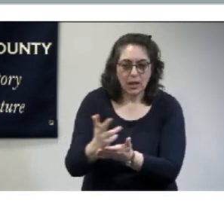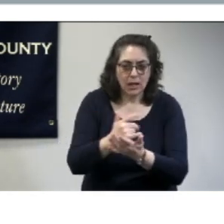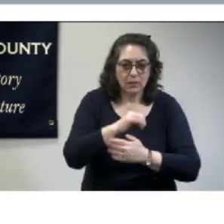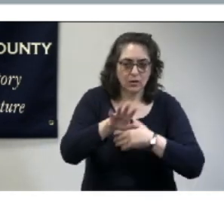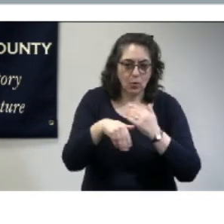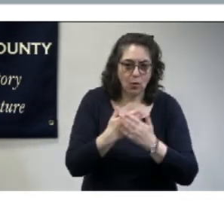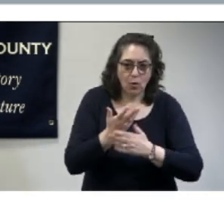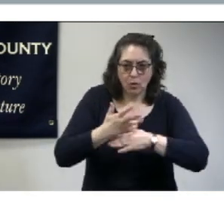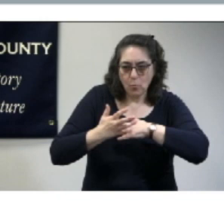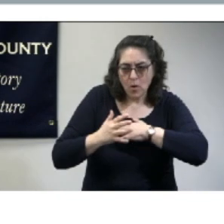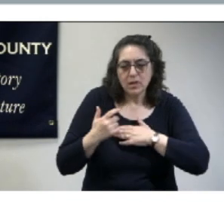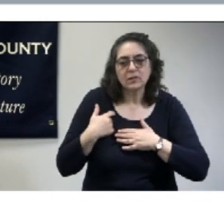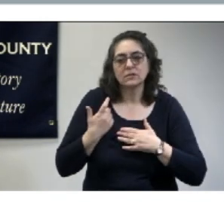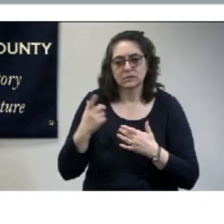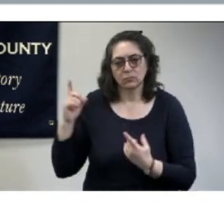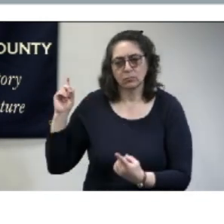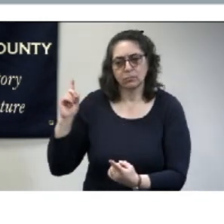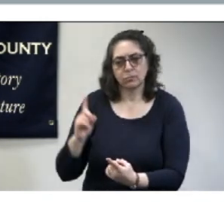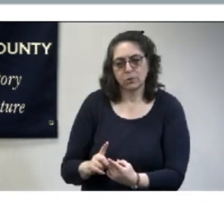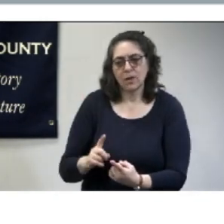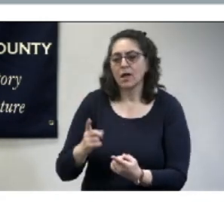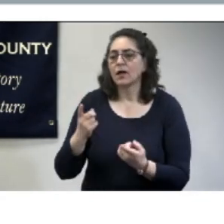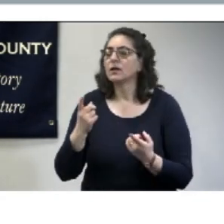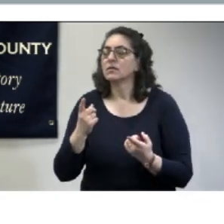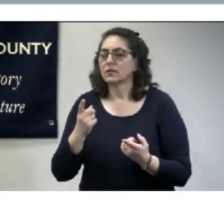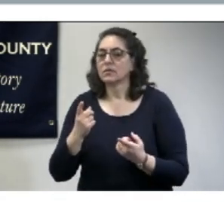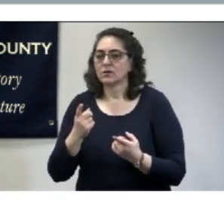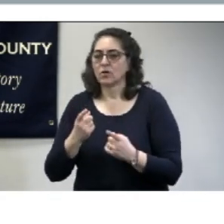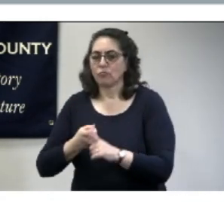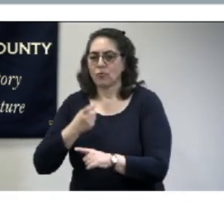that comes from packaged products.